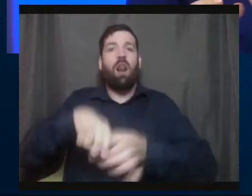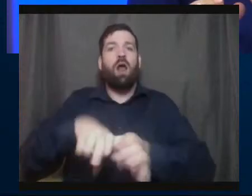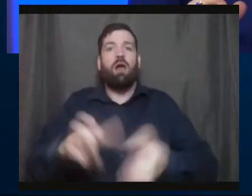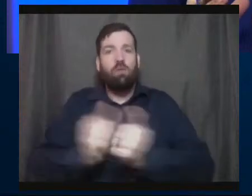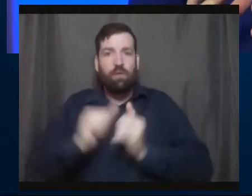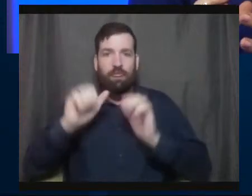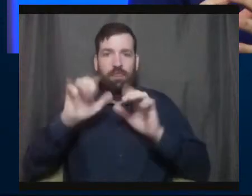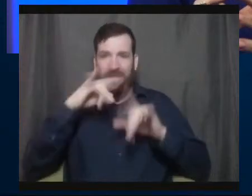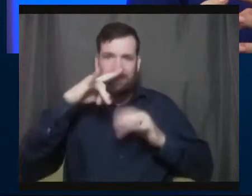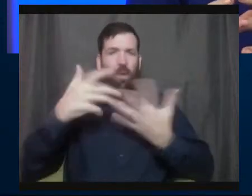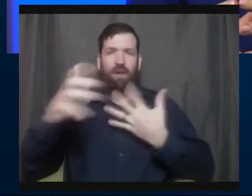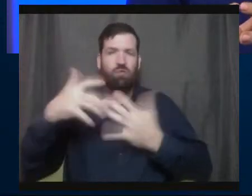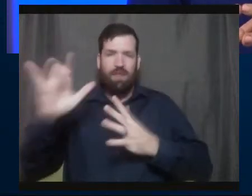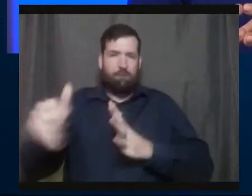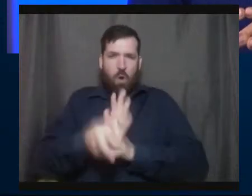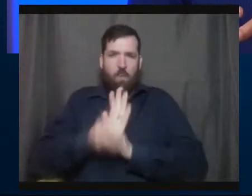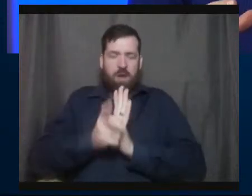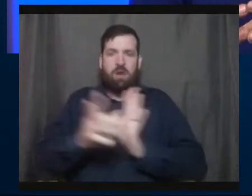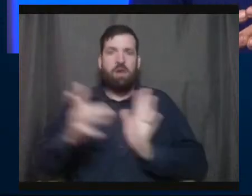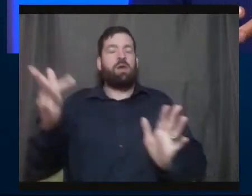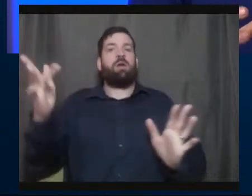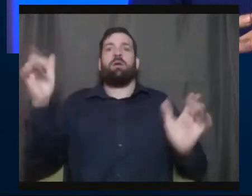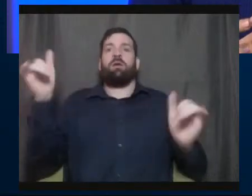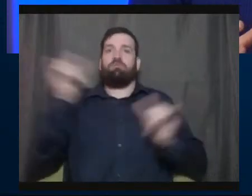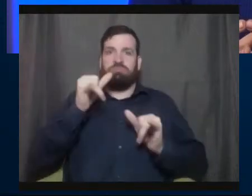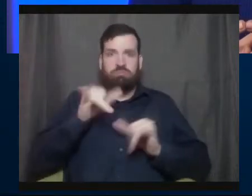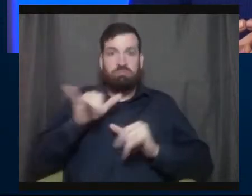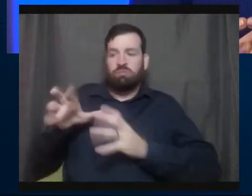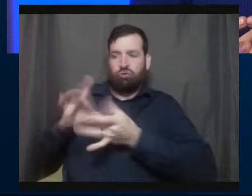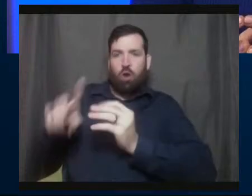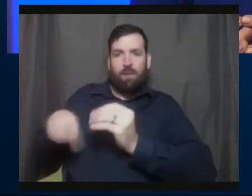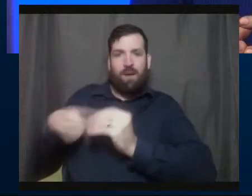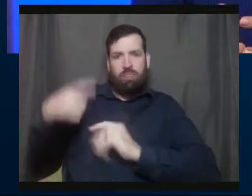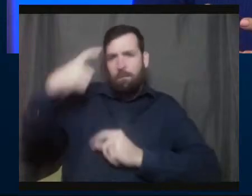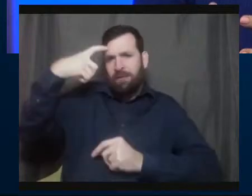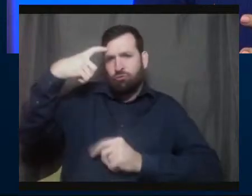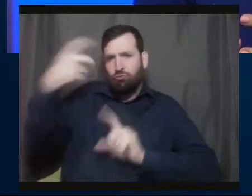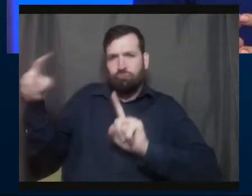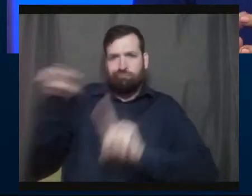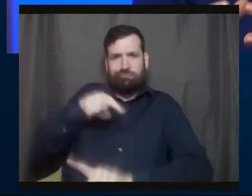that moment is. But let's talk about the mental aspect. How do you know that somebody is